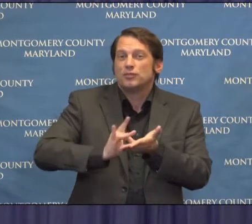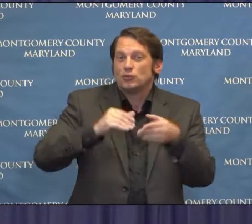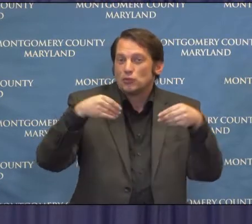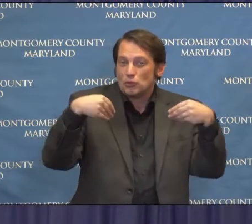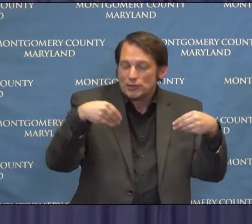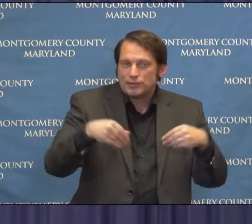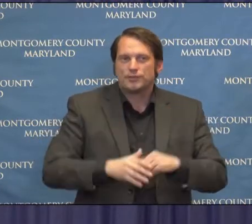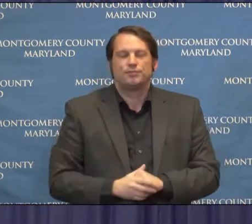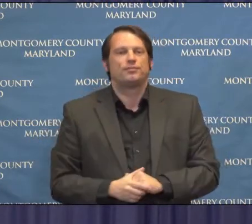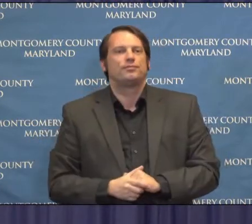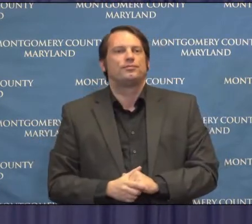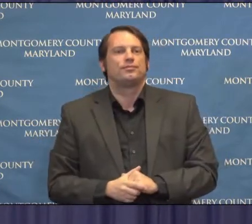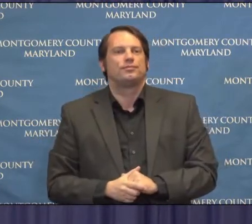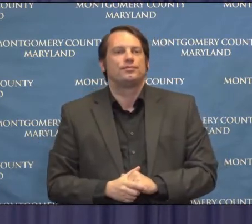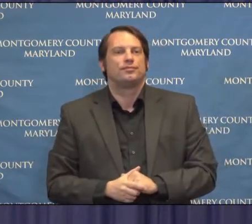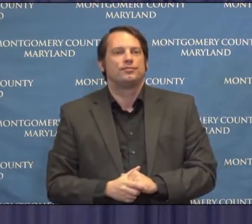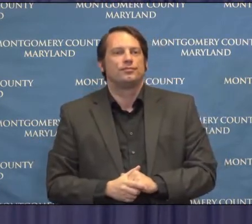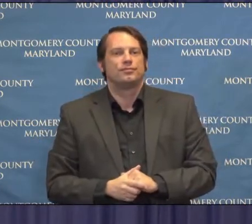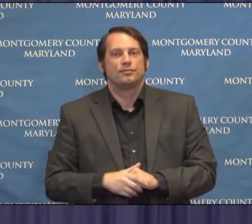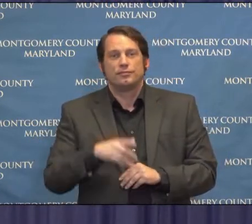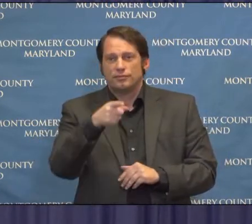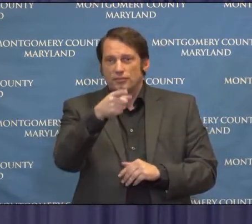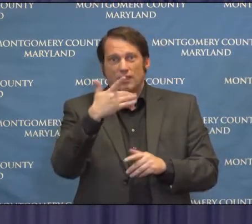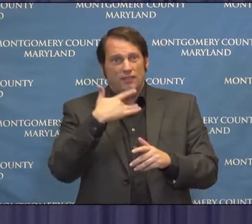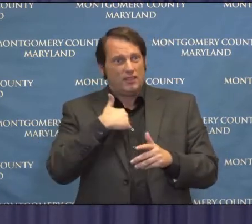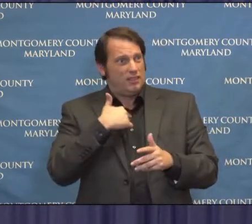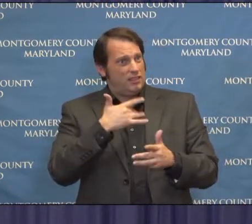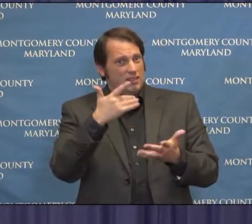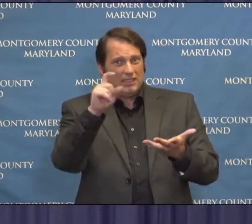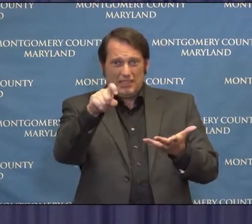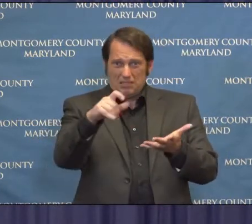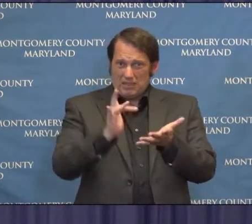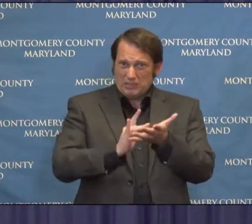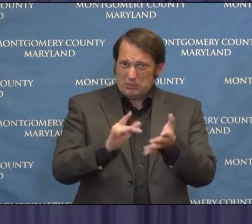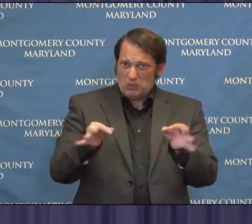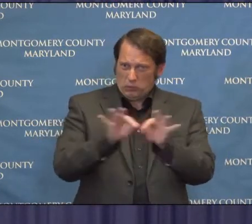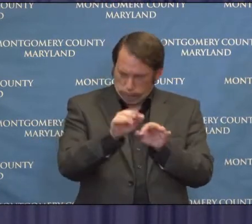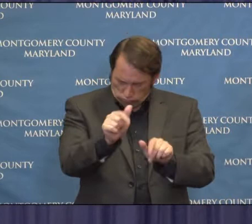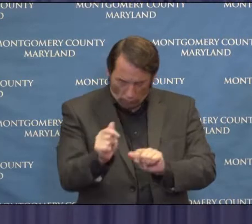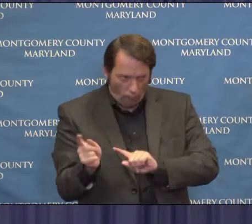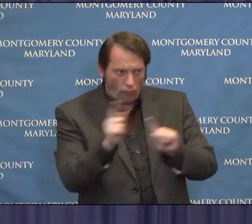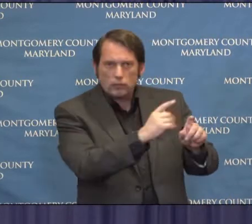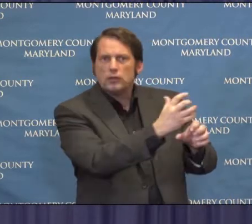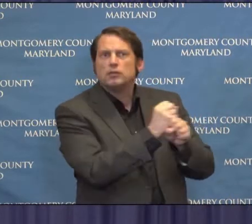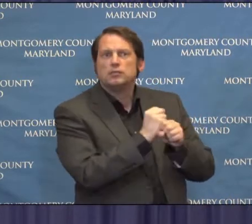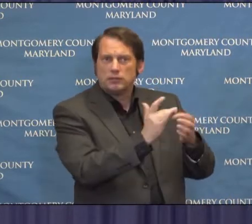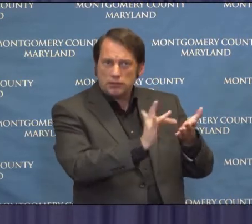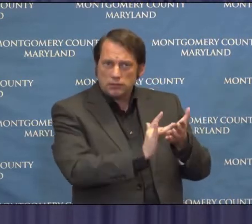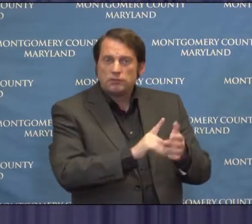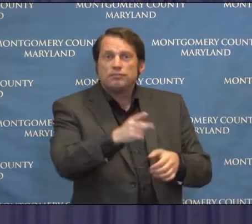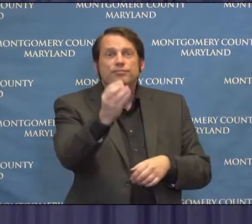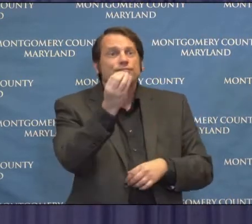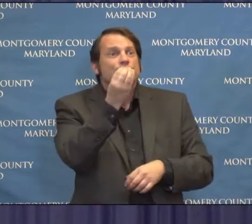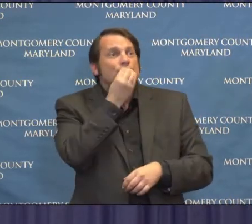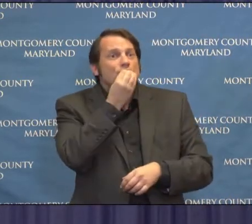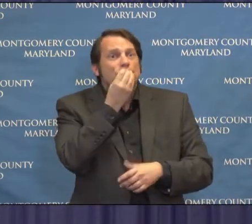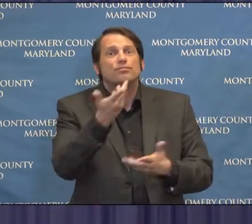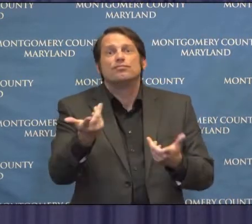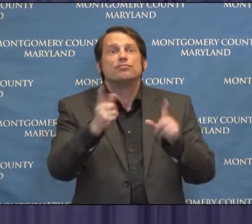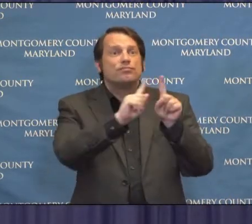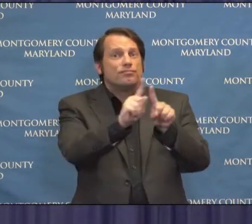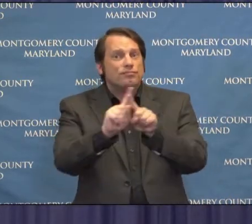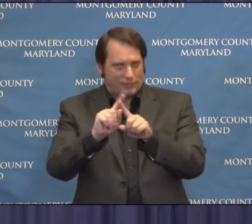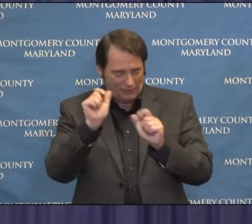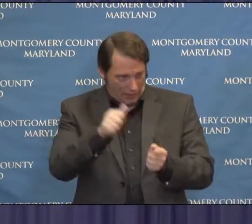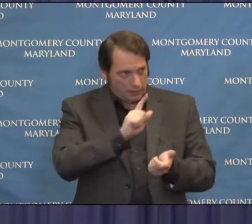vital medicines, or also to go to get food to eat. And so that that allows you, and you will